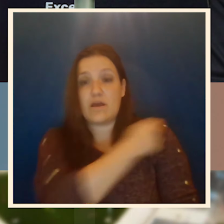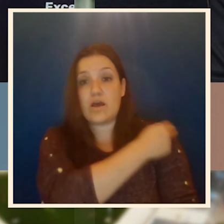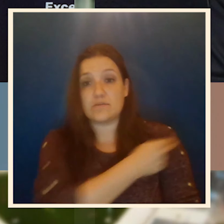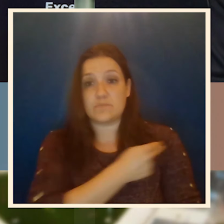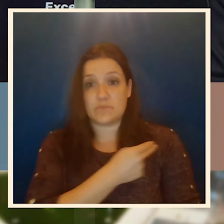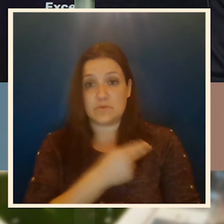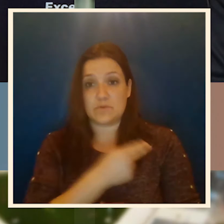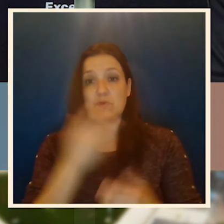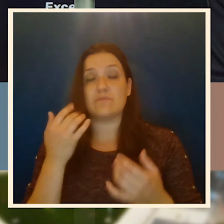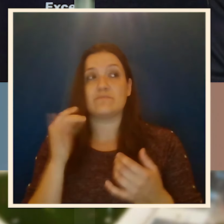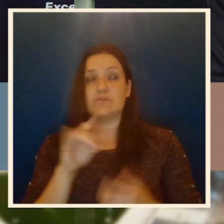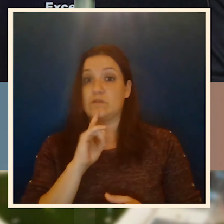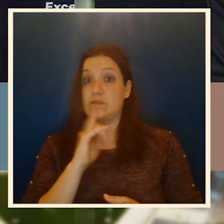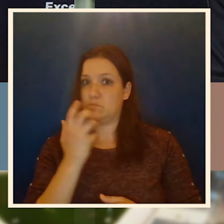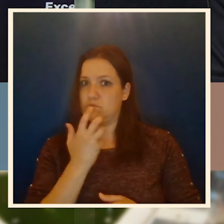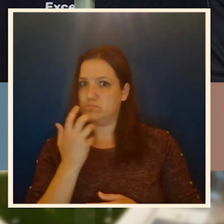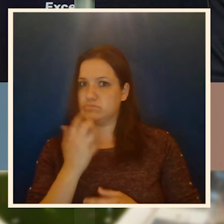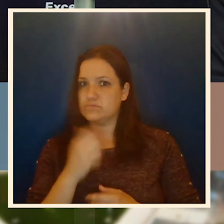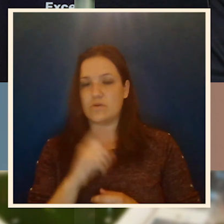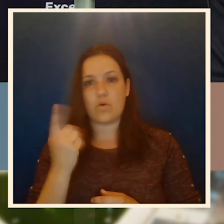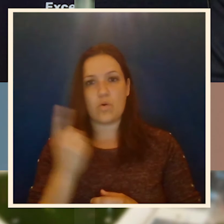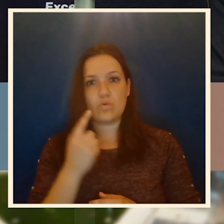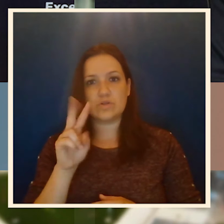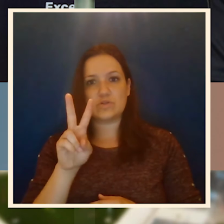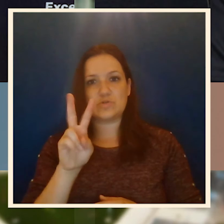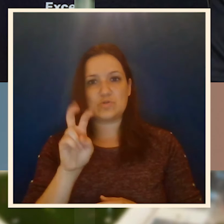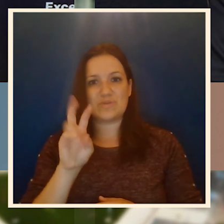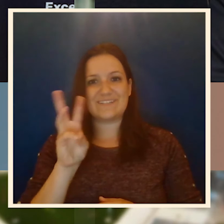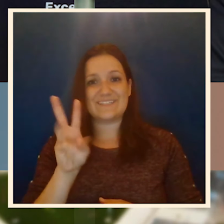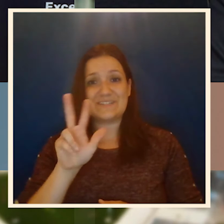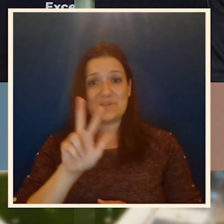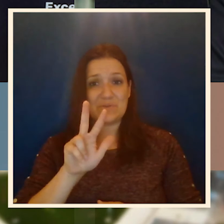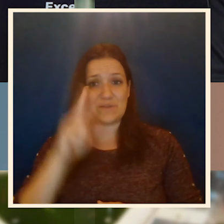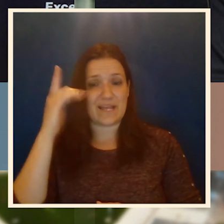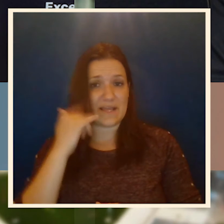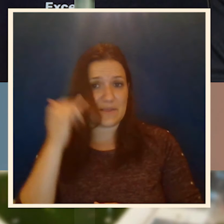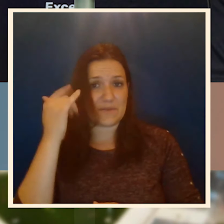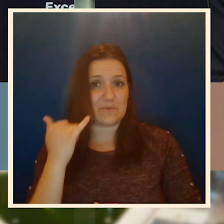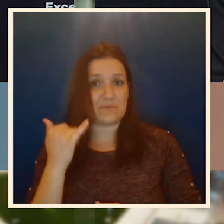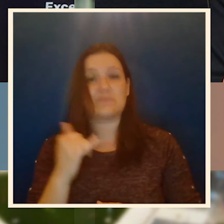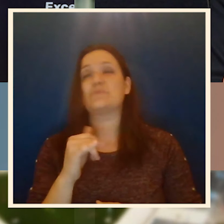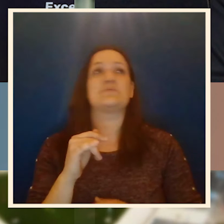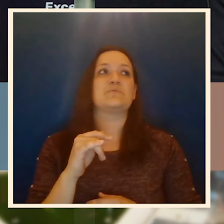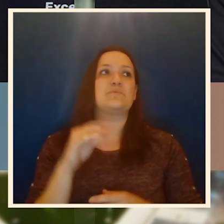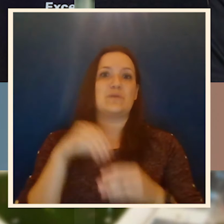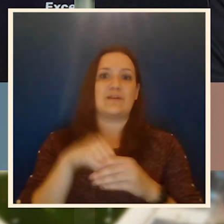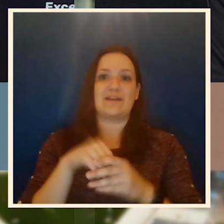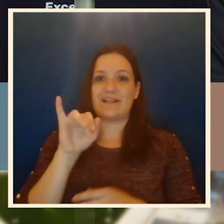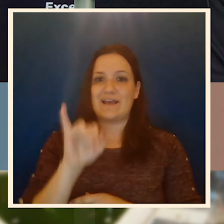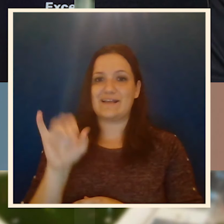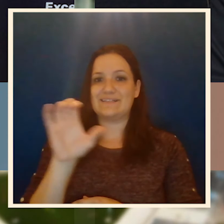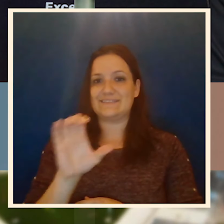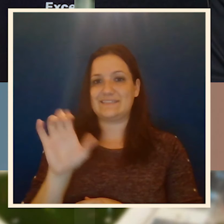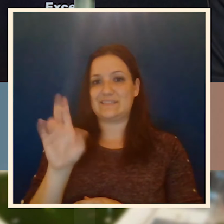only 1,200 COVID positive patients that are in a California hospital right now is pretty remarkable.